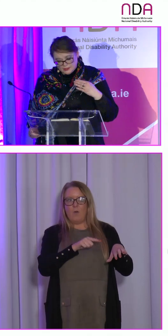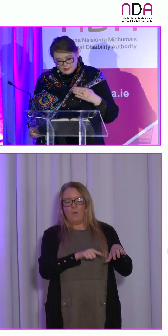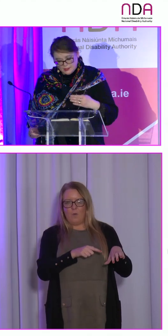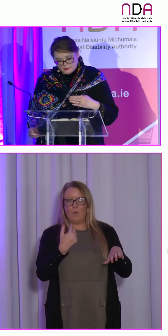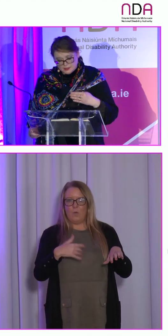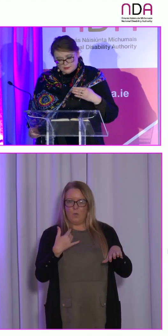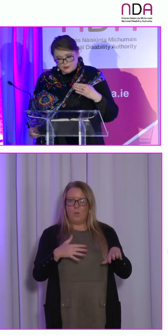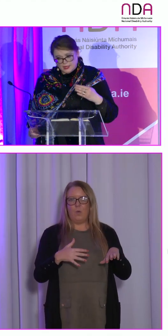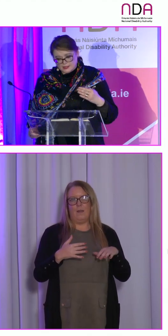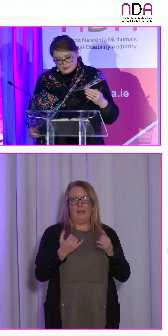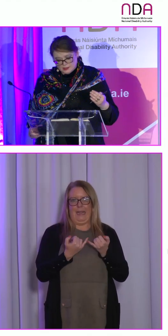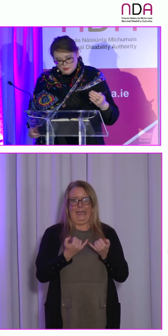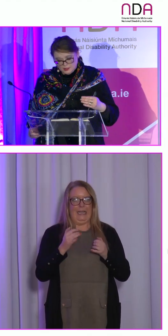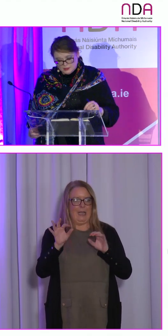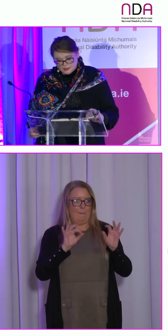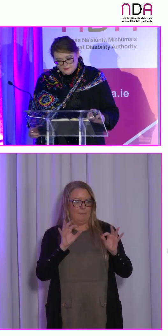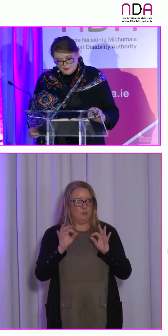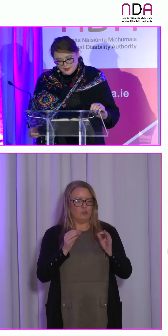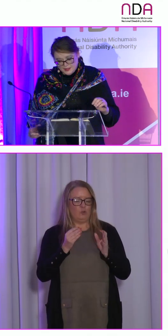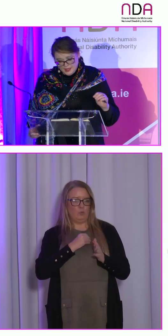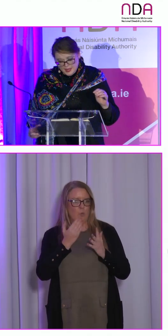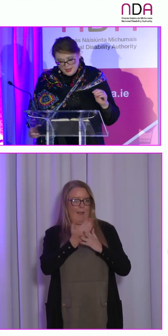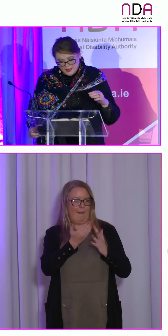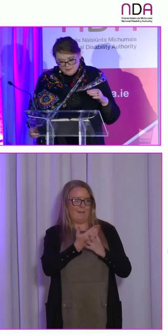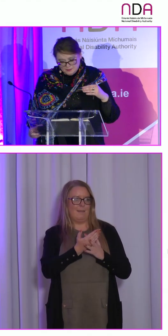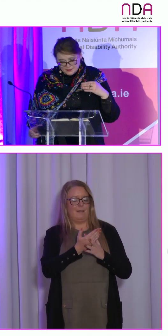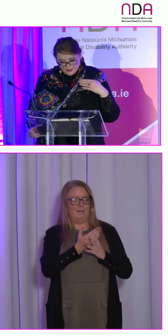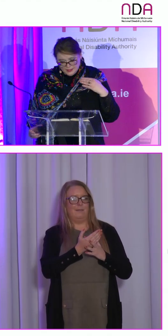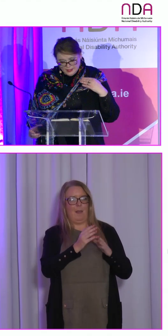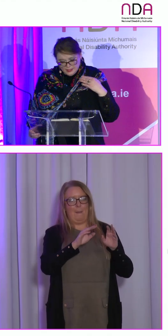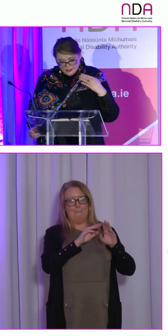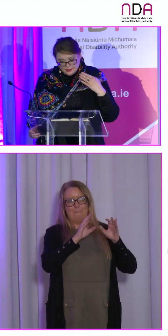and obviously the options for access to the monument.